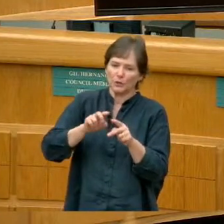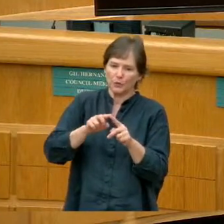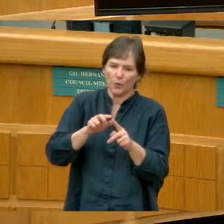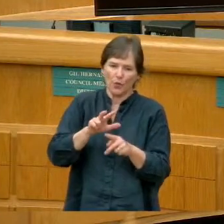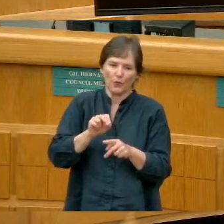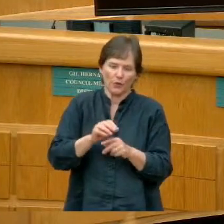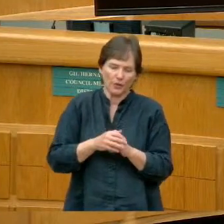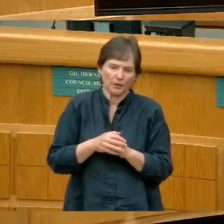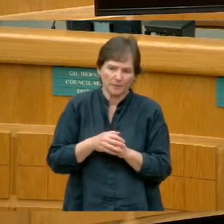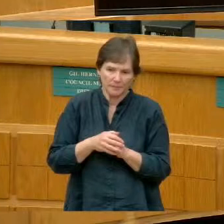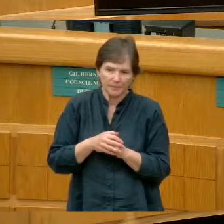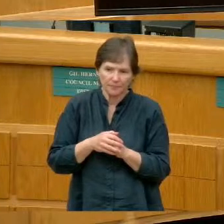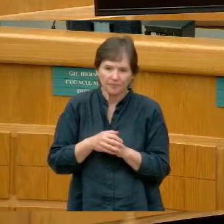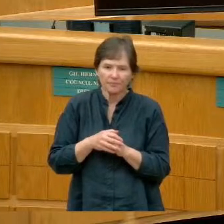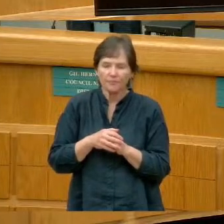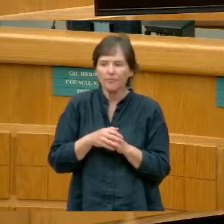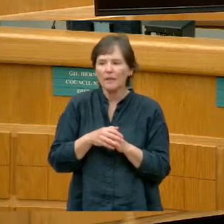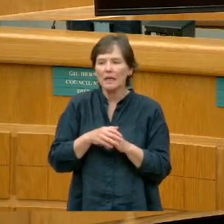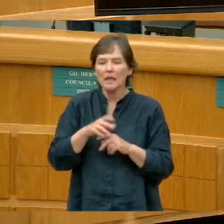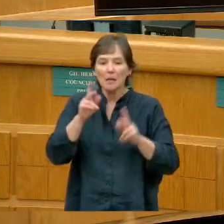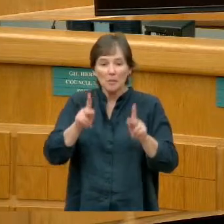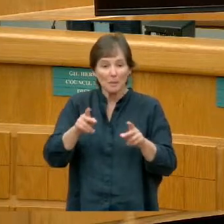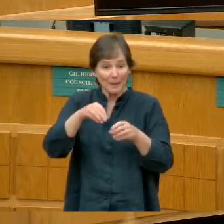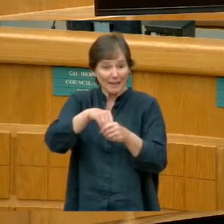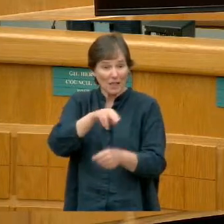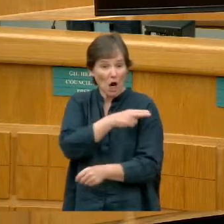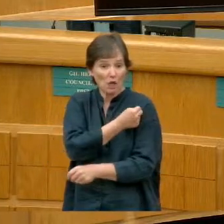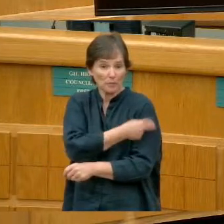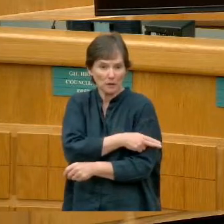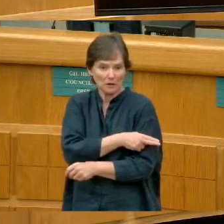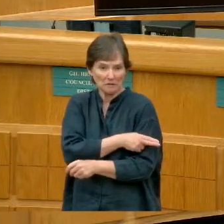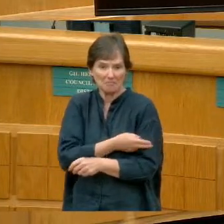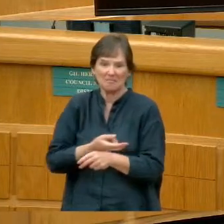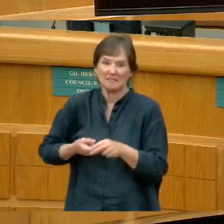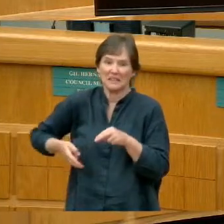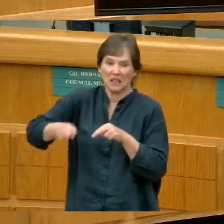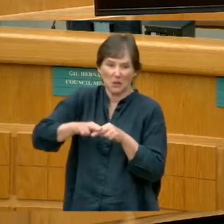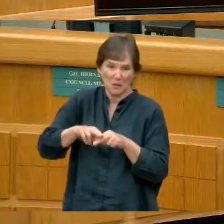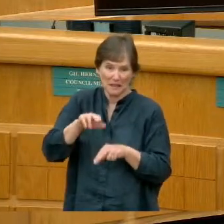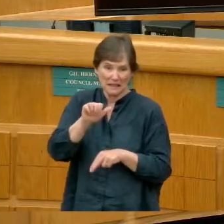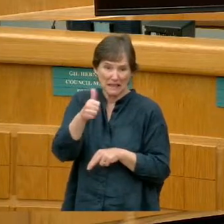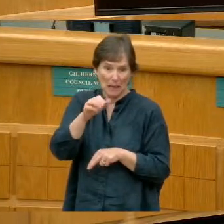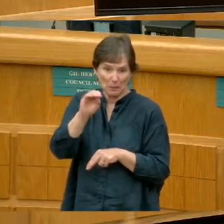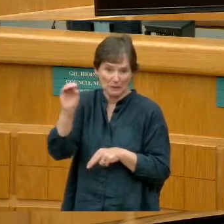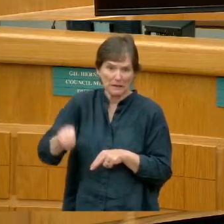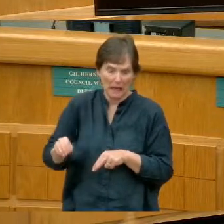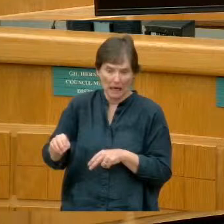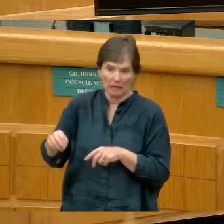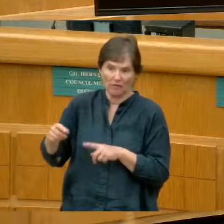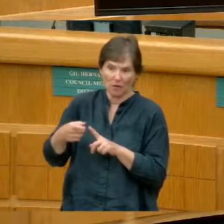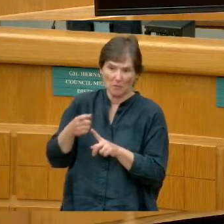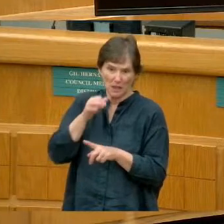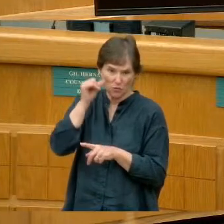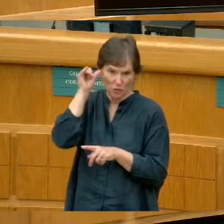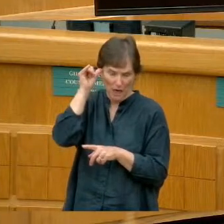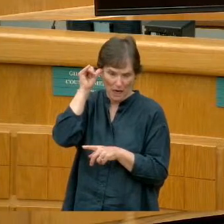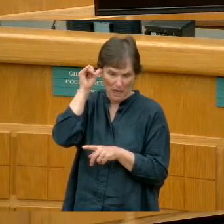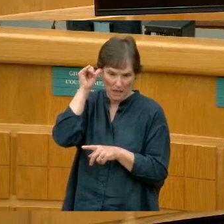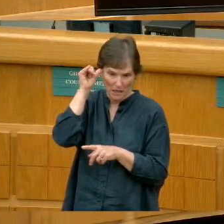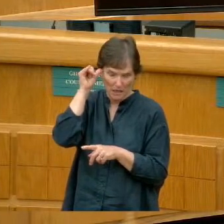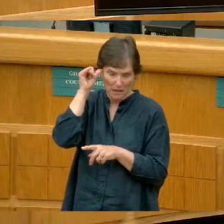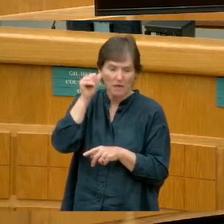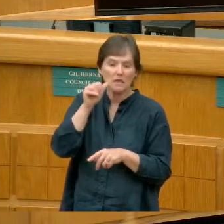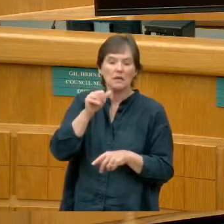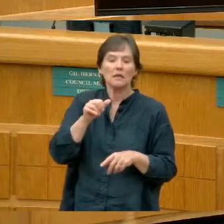The number of persons in the hospital has increased about 10% since yesterday. So yesterday we had 302 persons in the